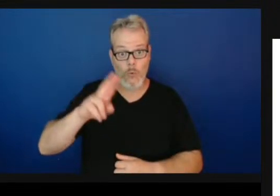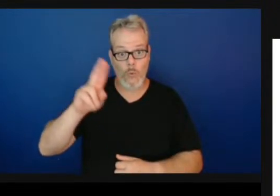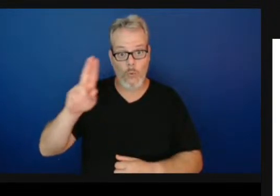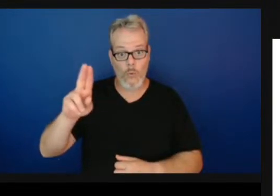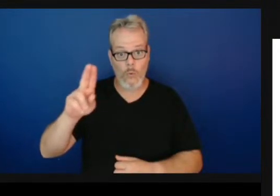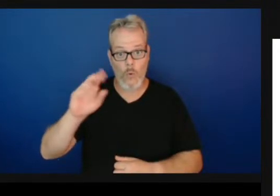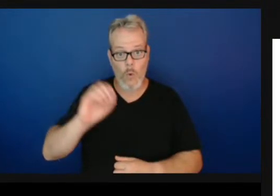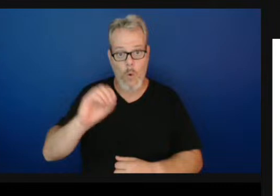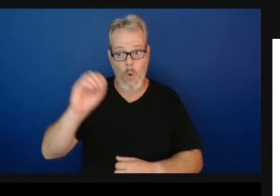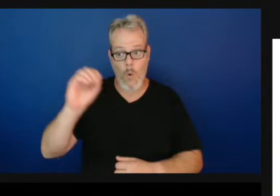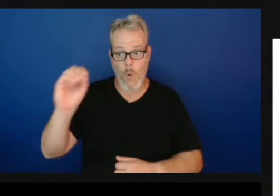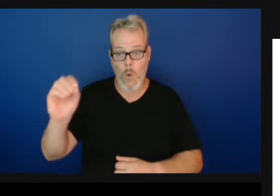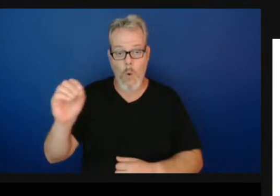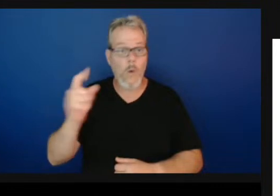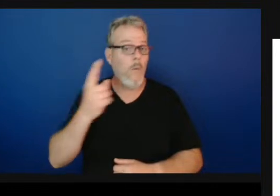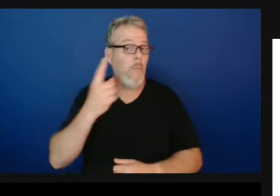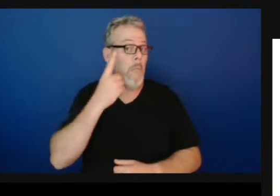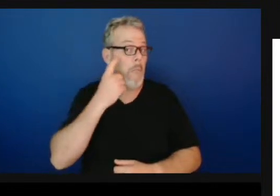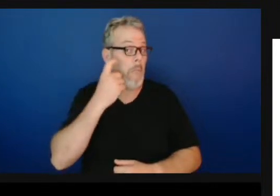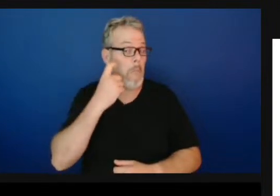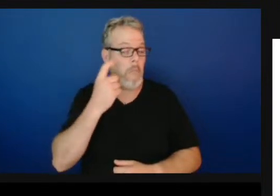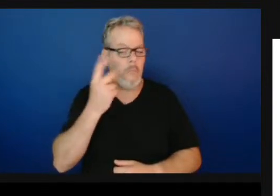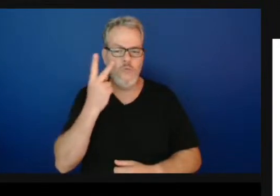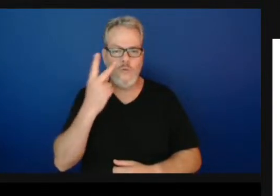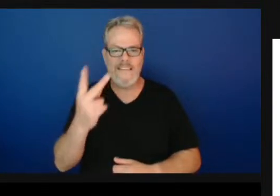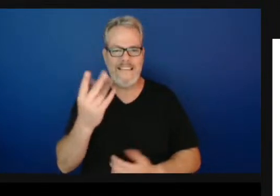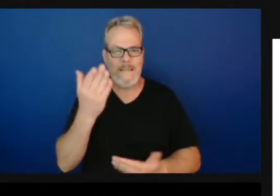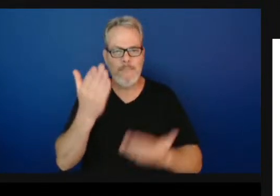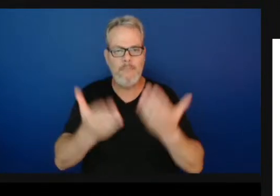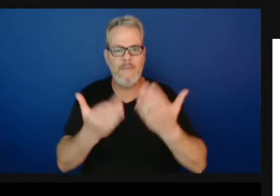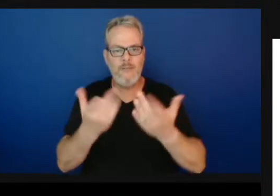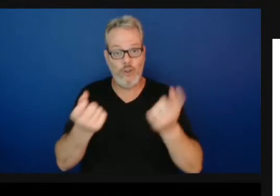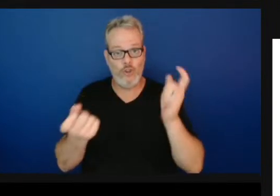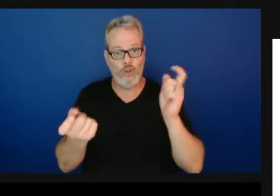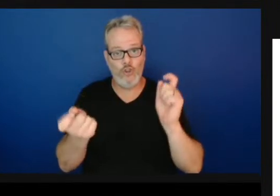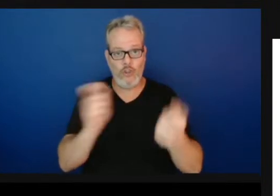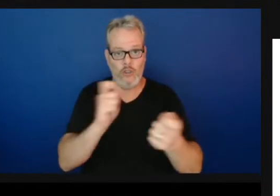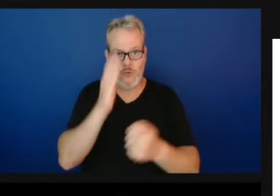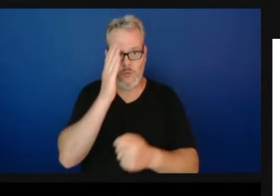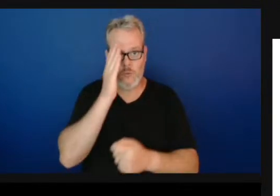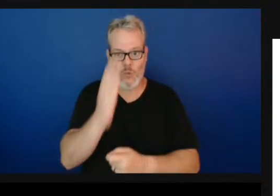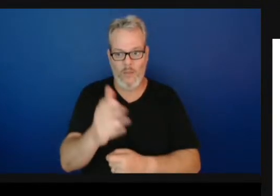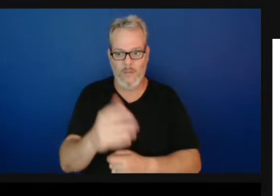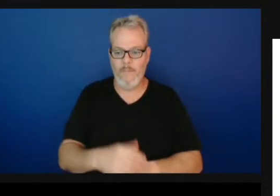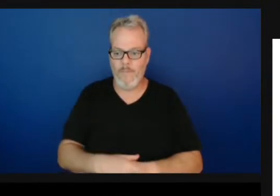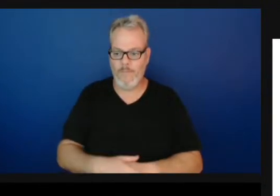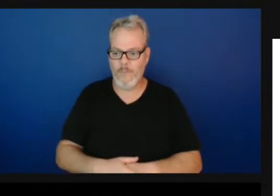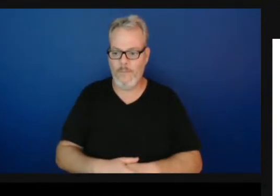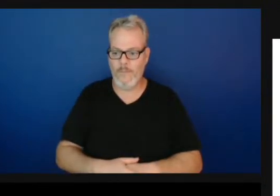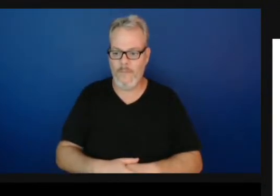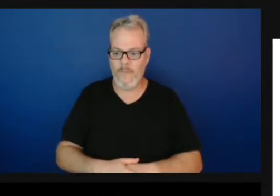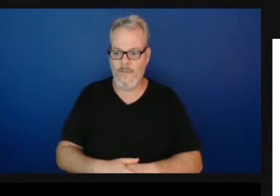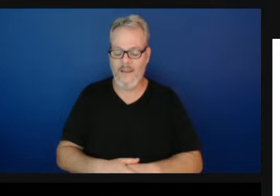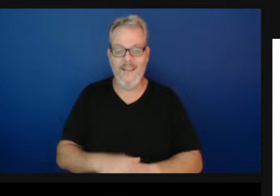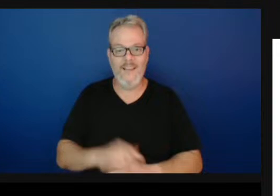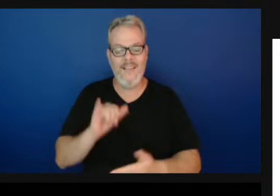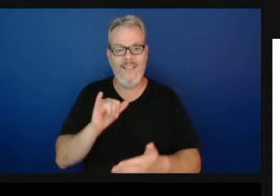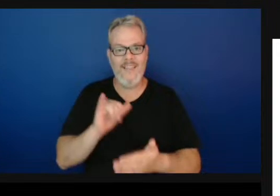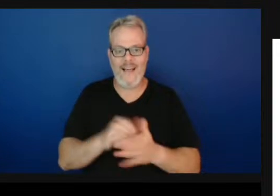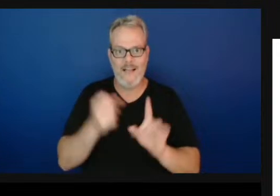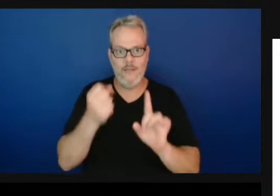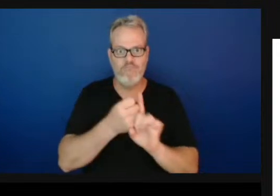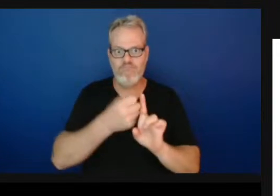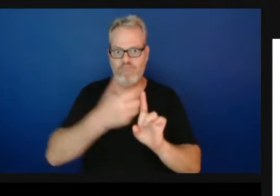So we'll see if this changes in months to come here. That's the big picture of the